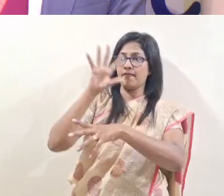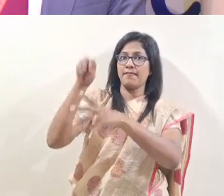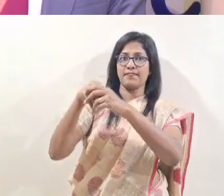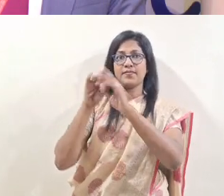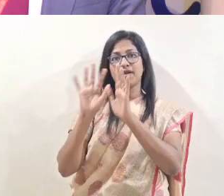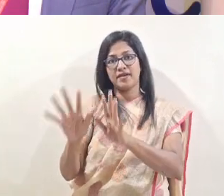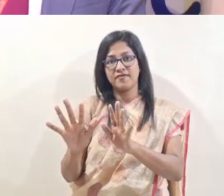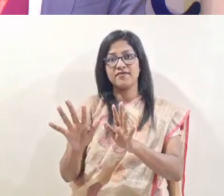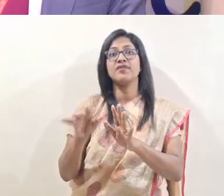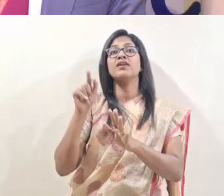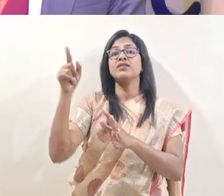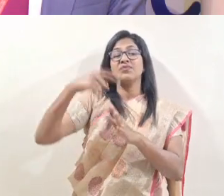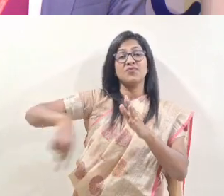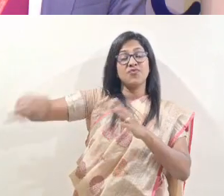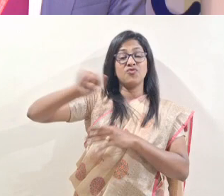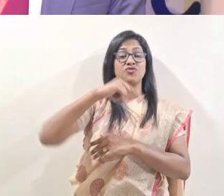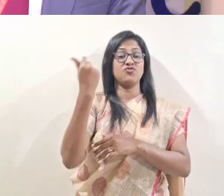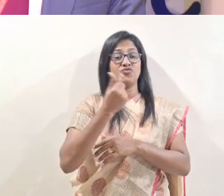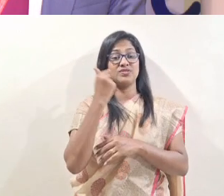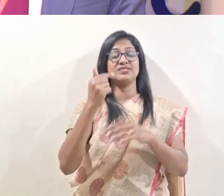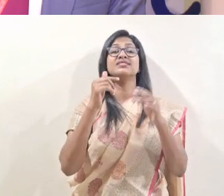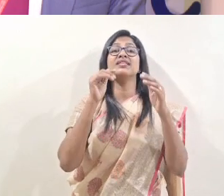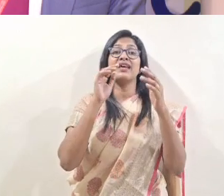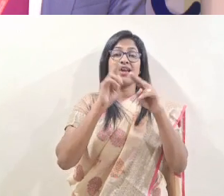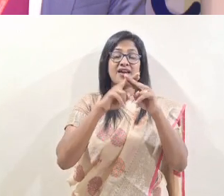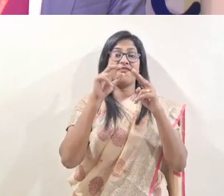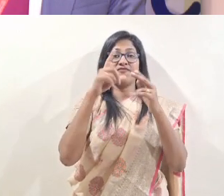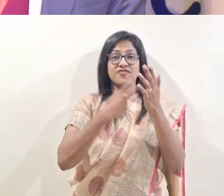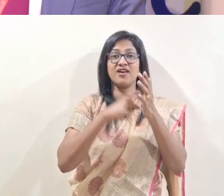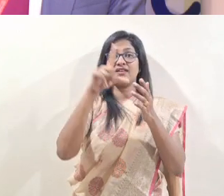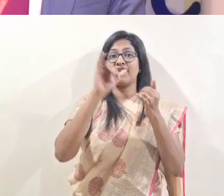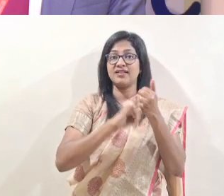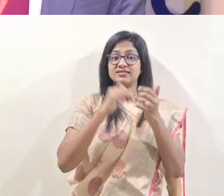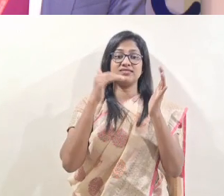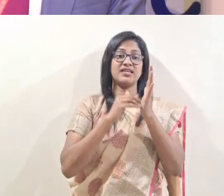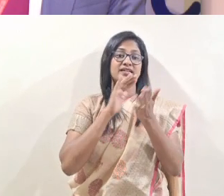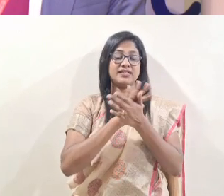they are all using FRLS-ZH only.